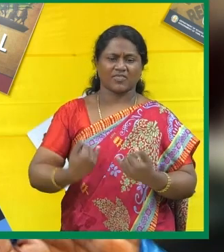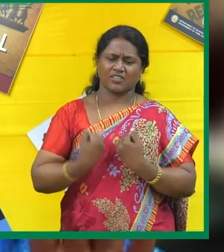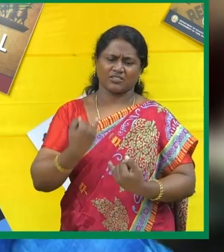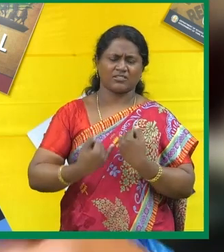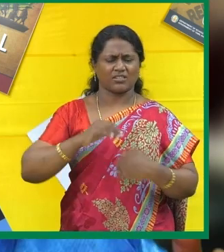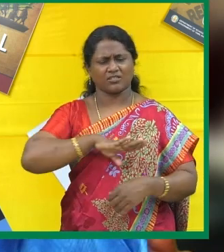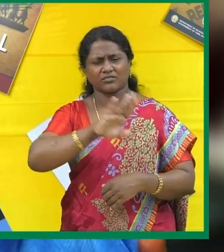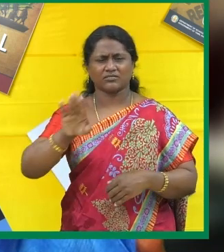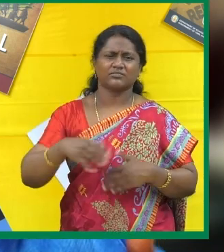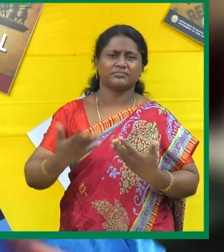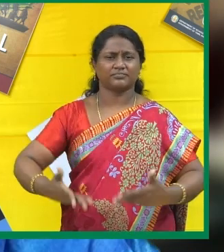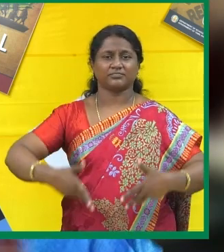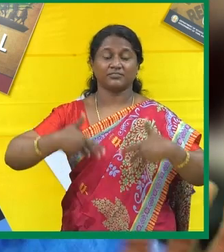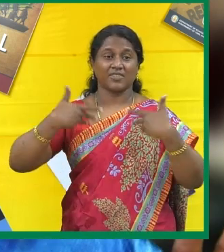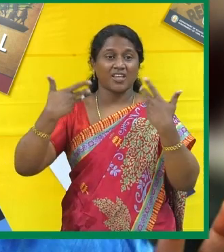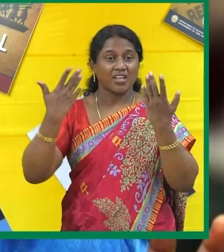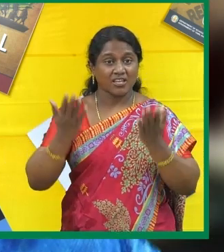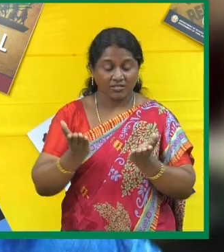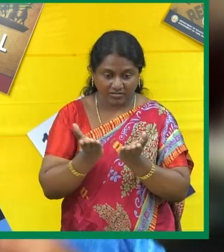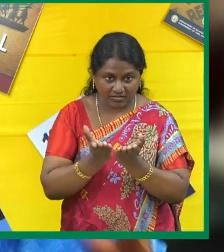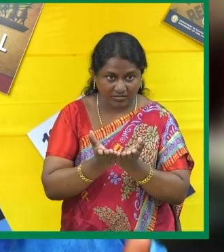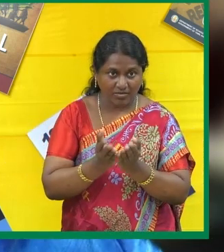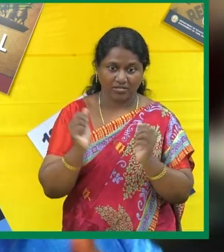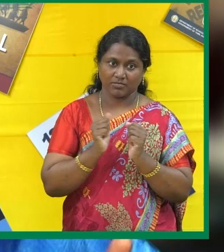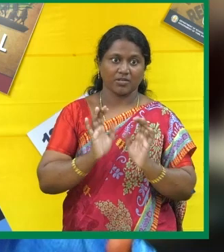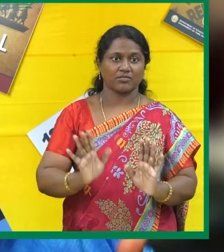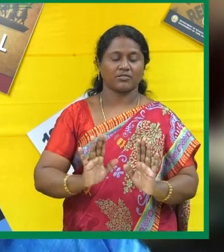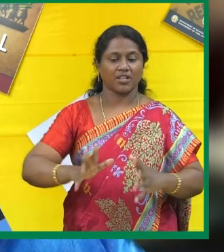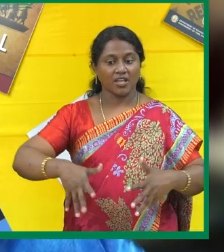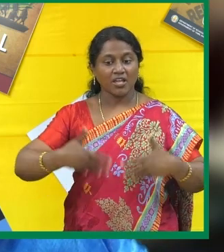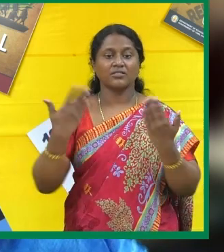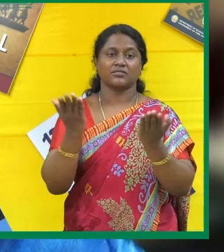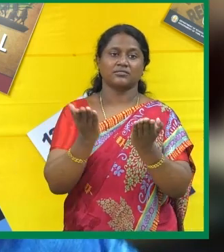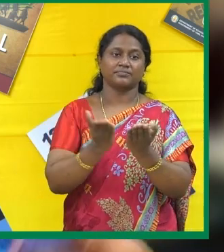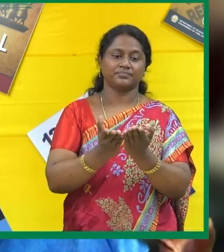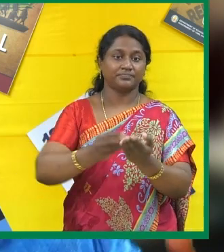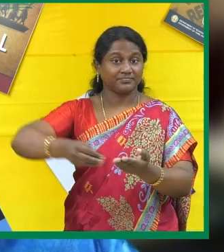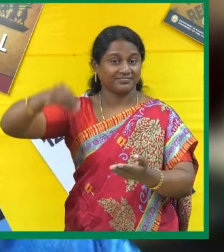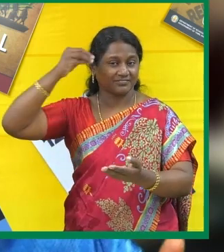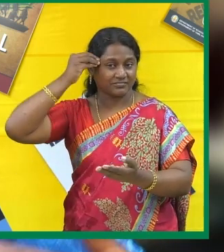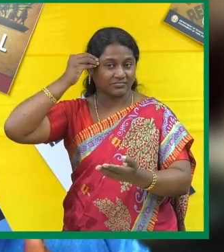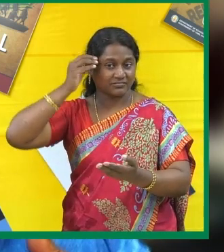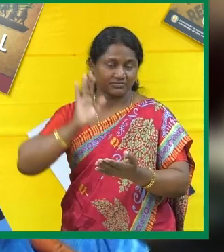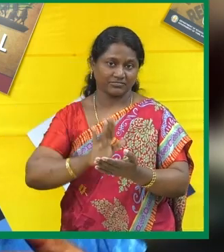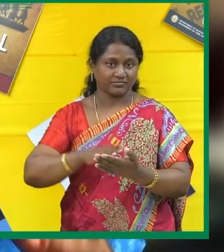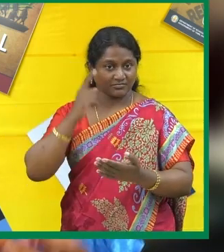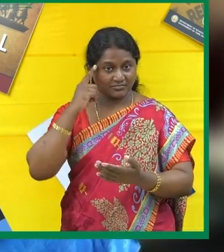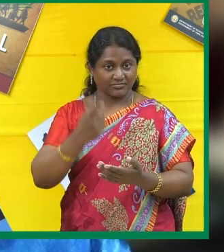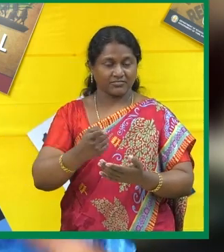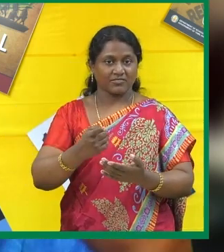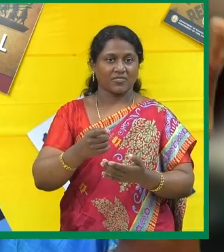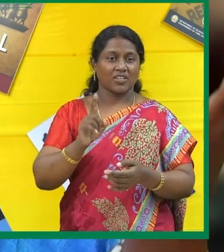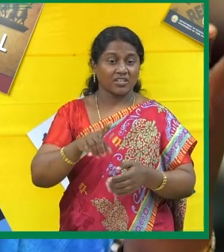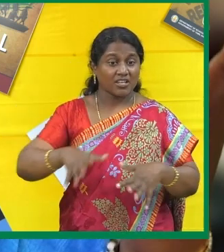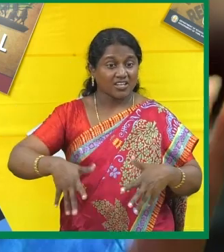happy. Happily study. Don't have any fear. Be happy to learn your lessons. With happiness, if you learn, you will